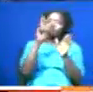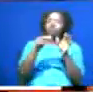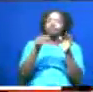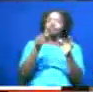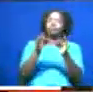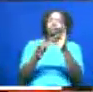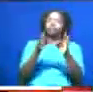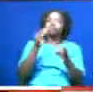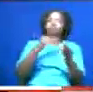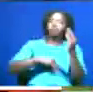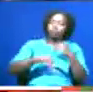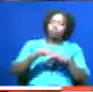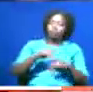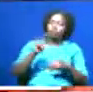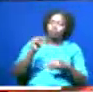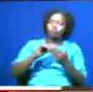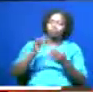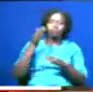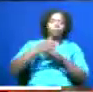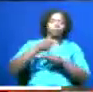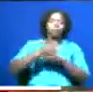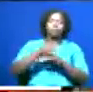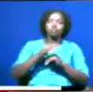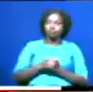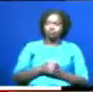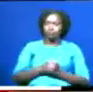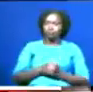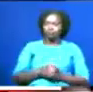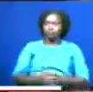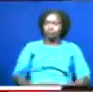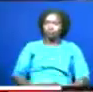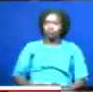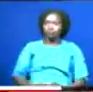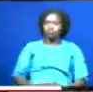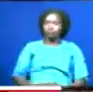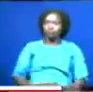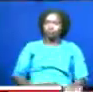and no more cheating." Nduta Mokami for Prime Edition.